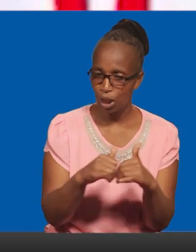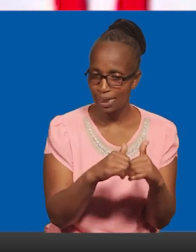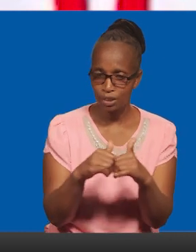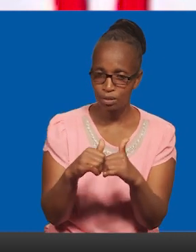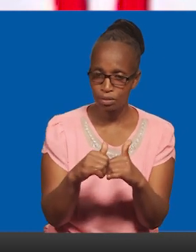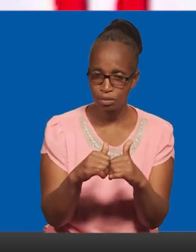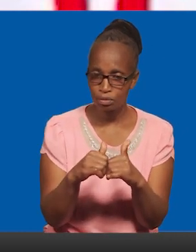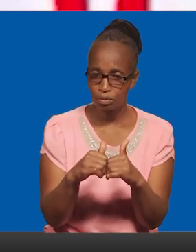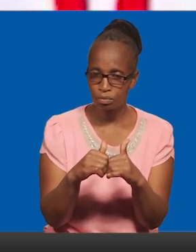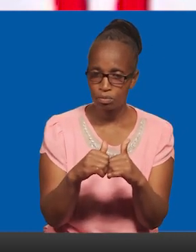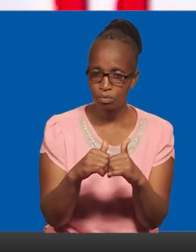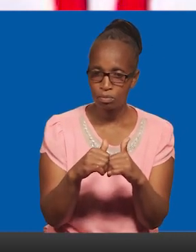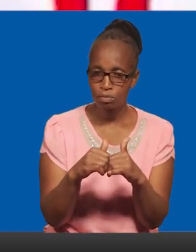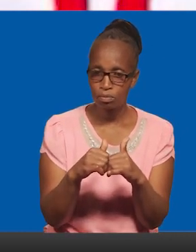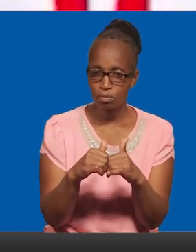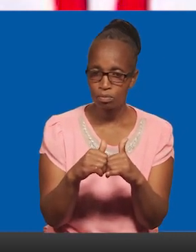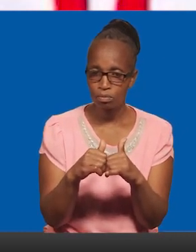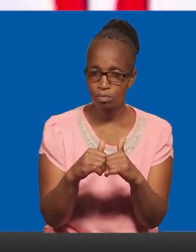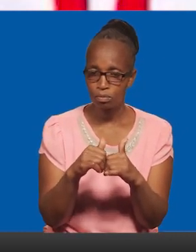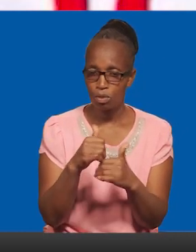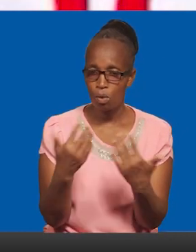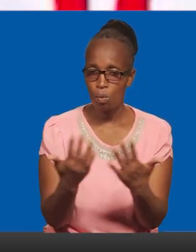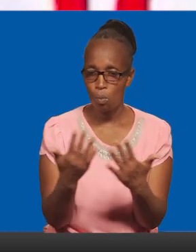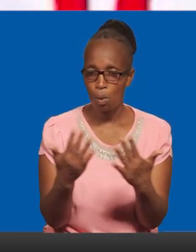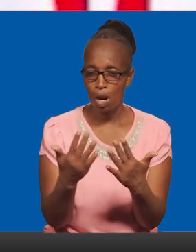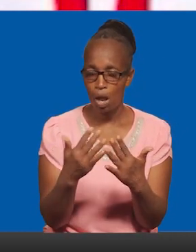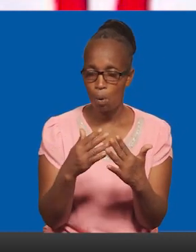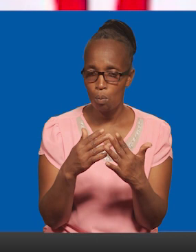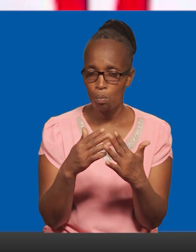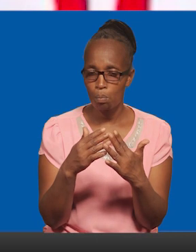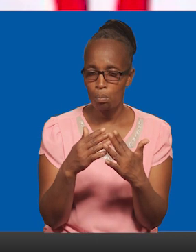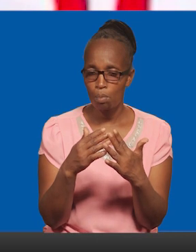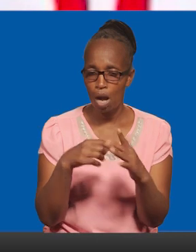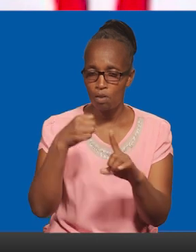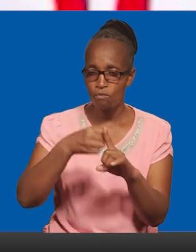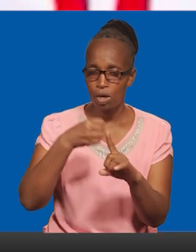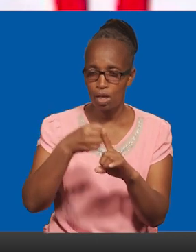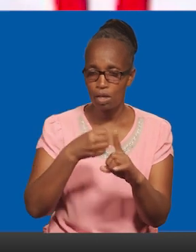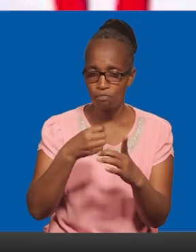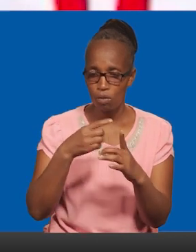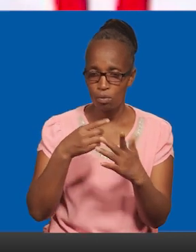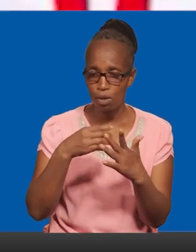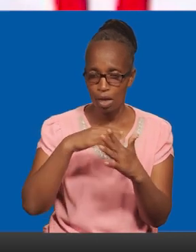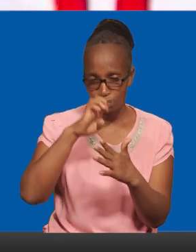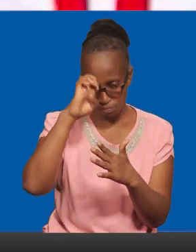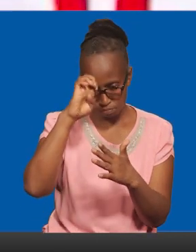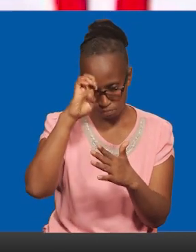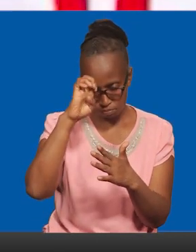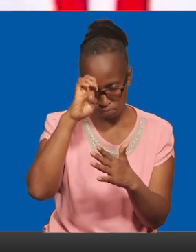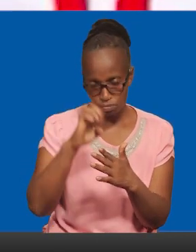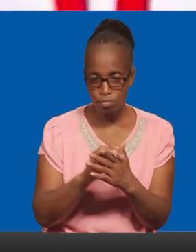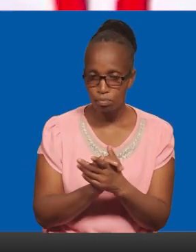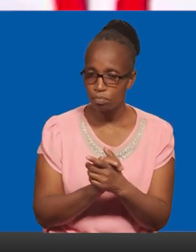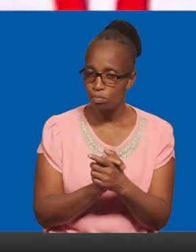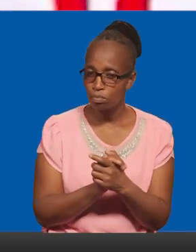But these challenges march on with us. In spite of our tribulations and against